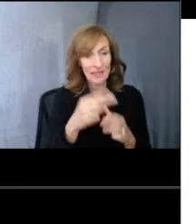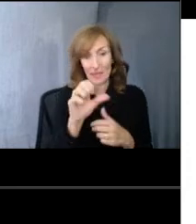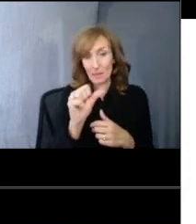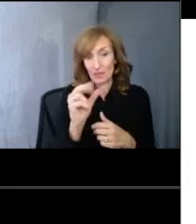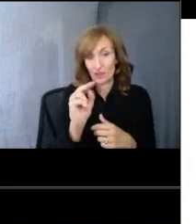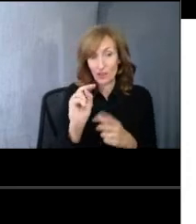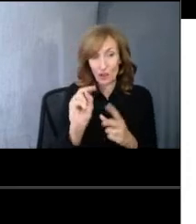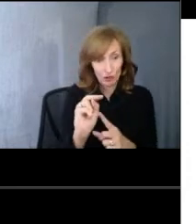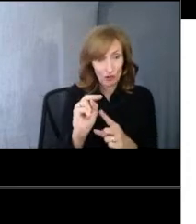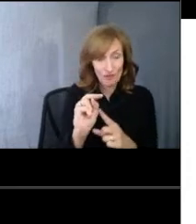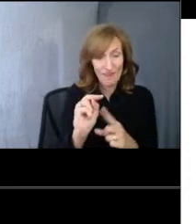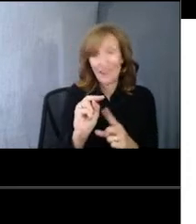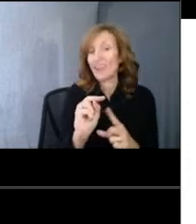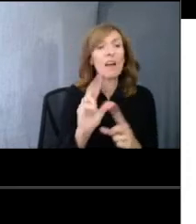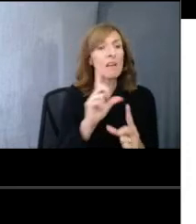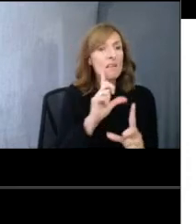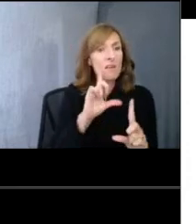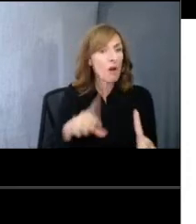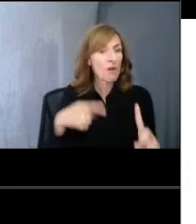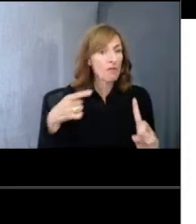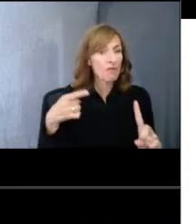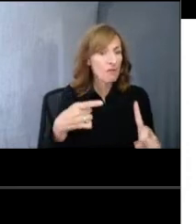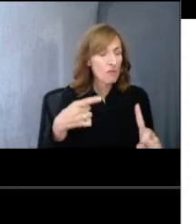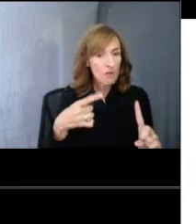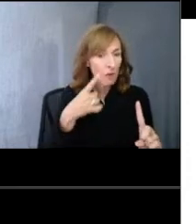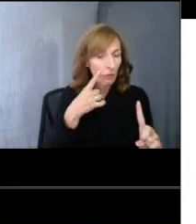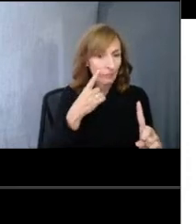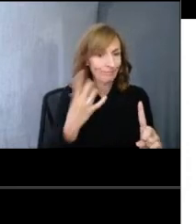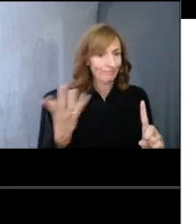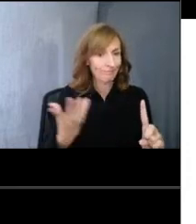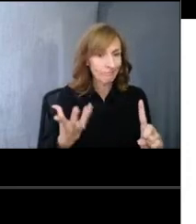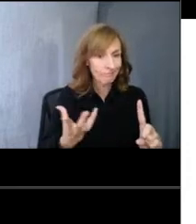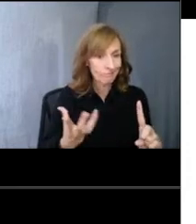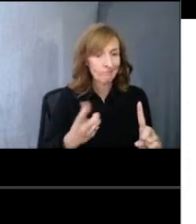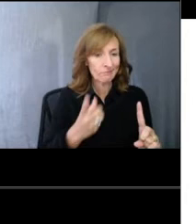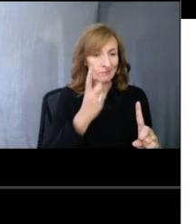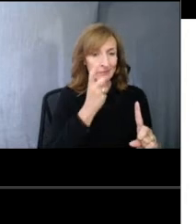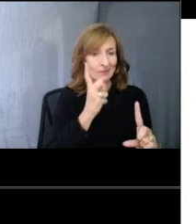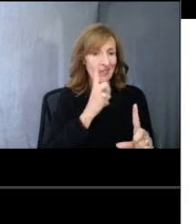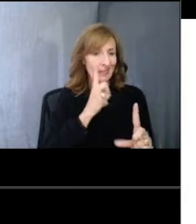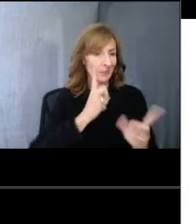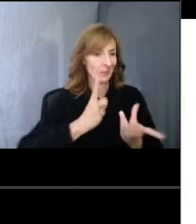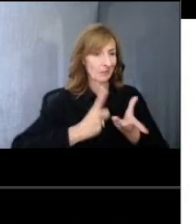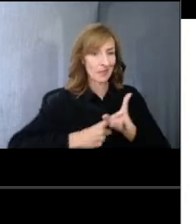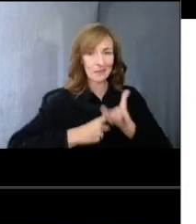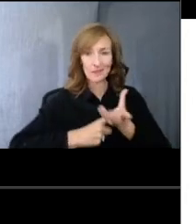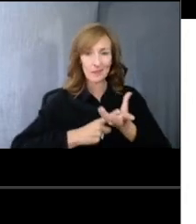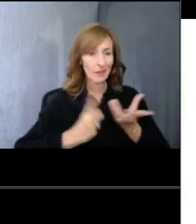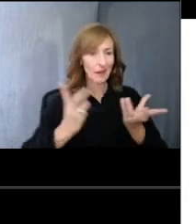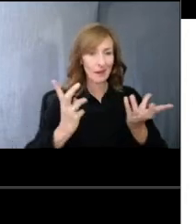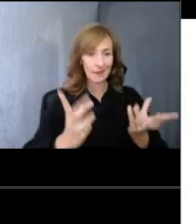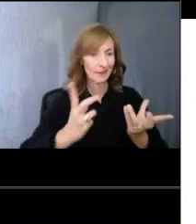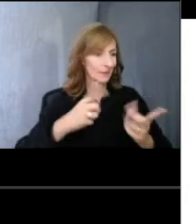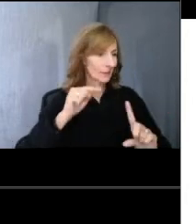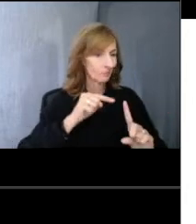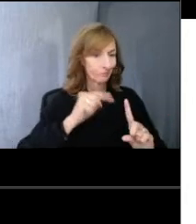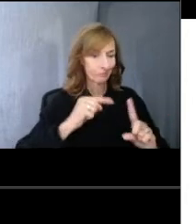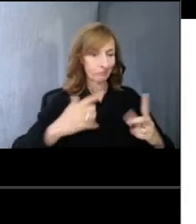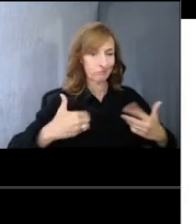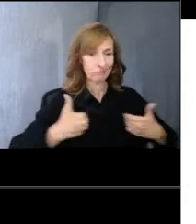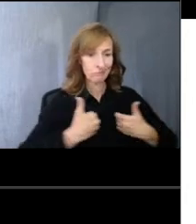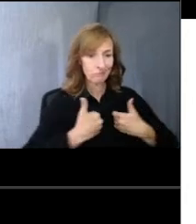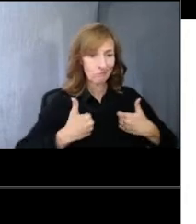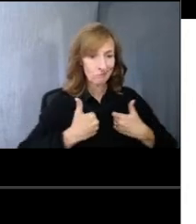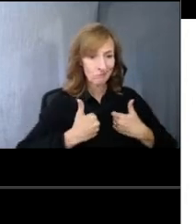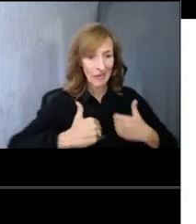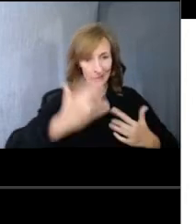series is to cover topics that are of interest to pet owners and animal lovers in general. We get a lot of questions about pet care and animal health here at the